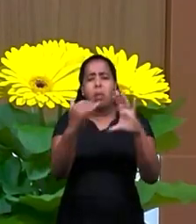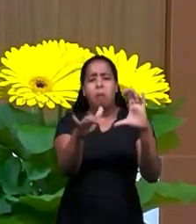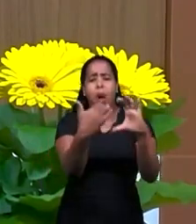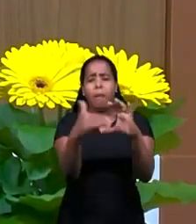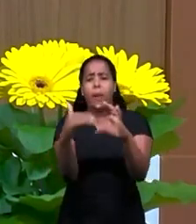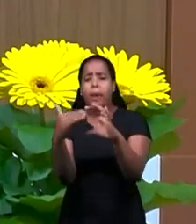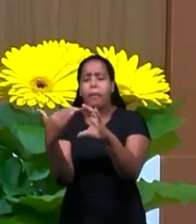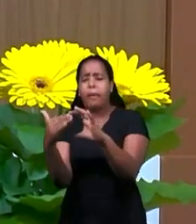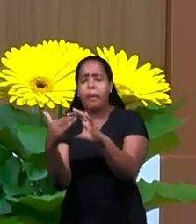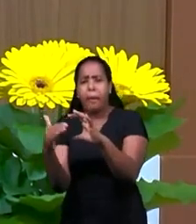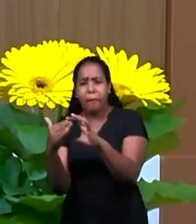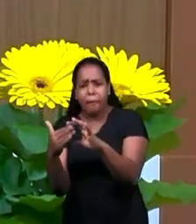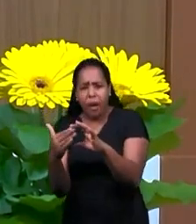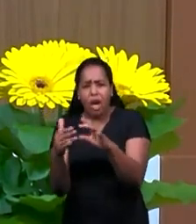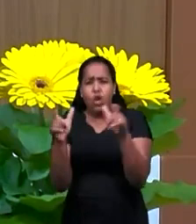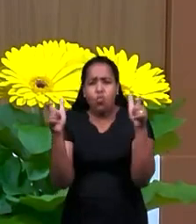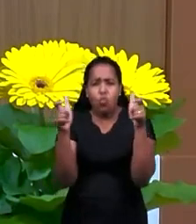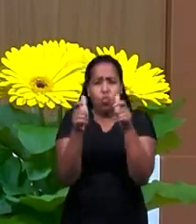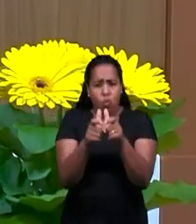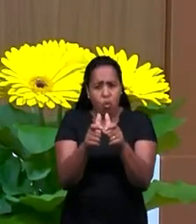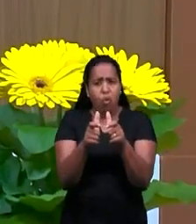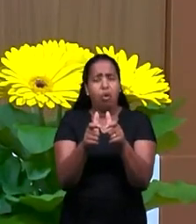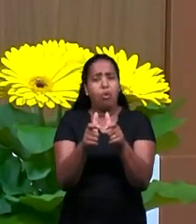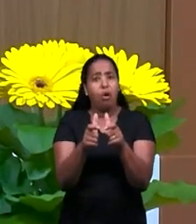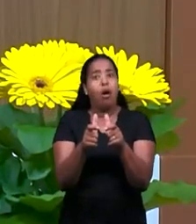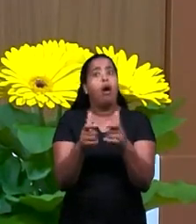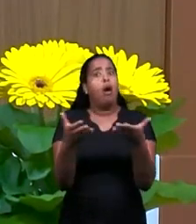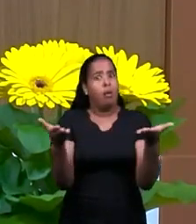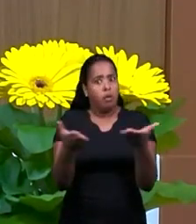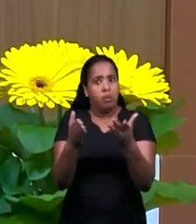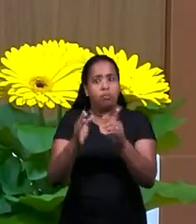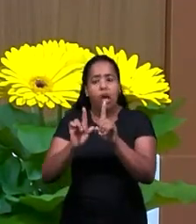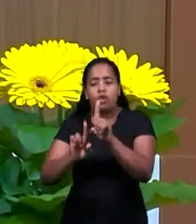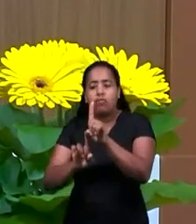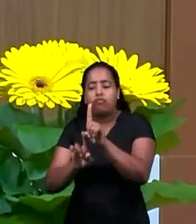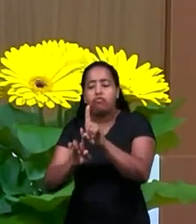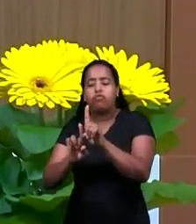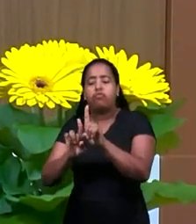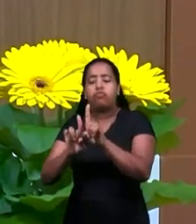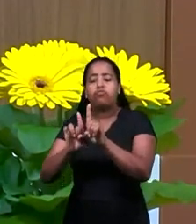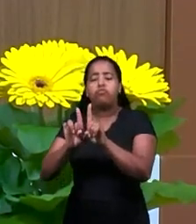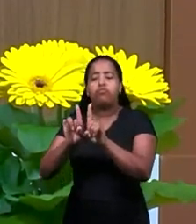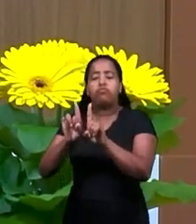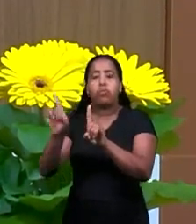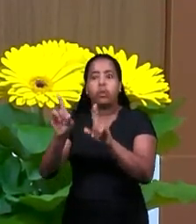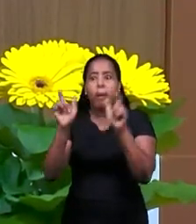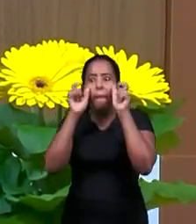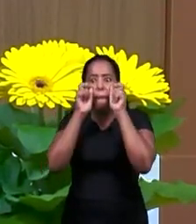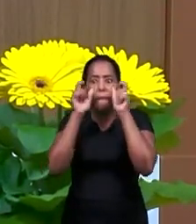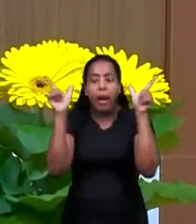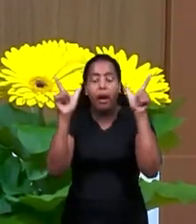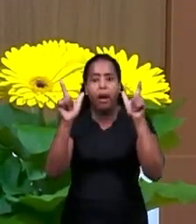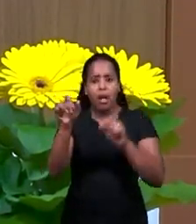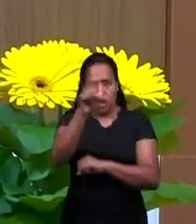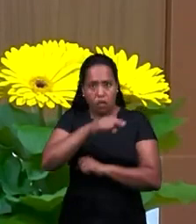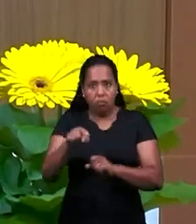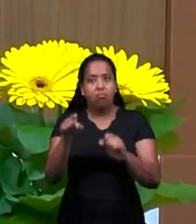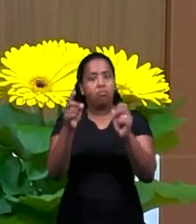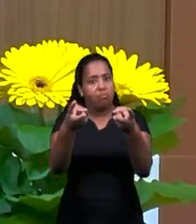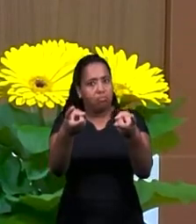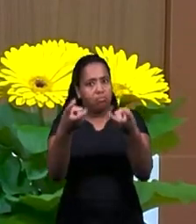little, with a small number of contributions, they're increasing. There is an awakening, and we are